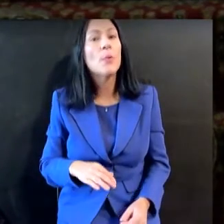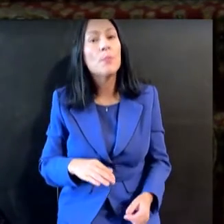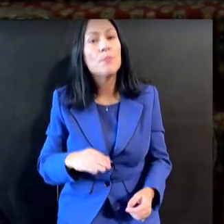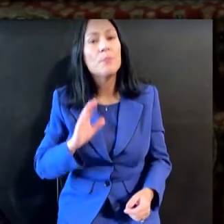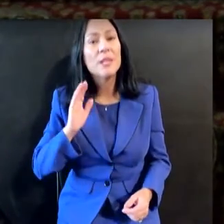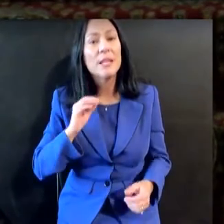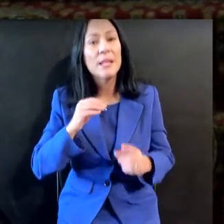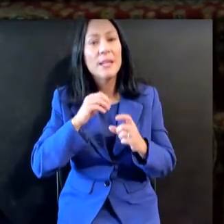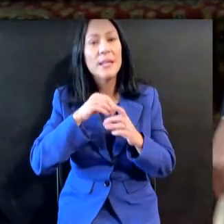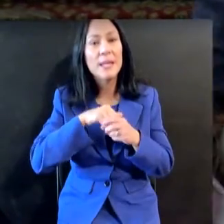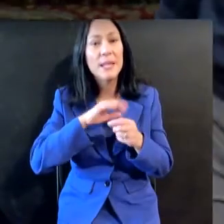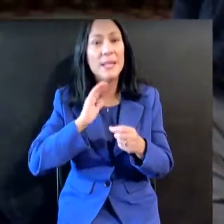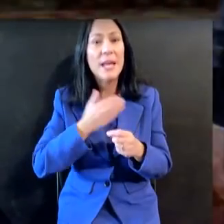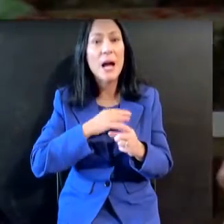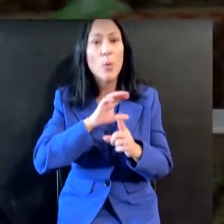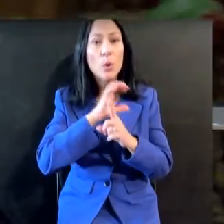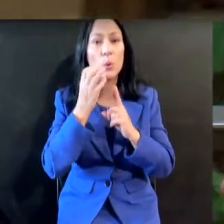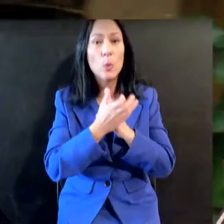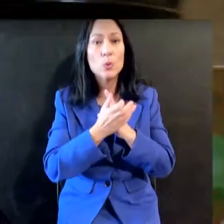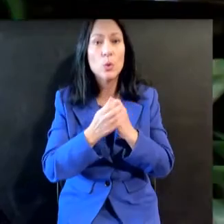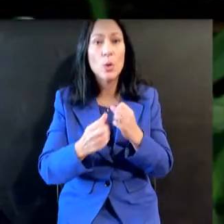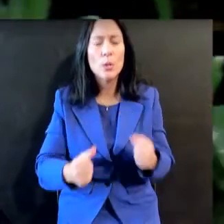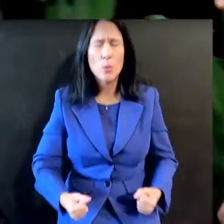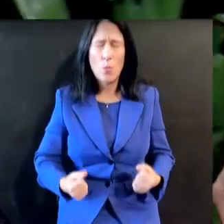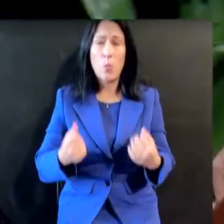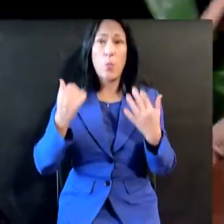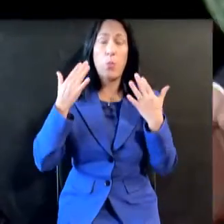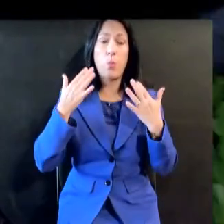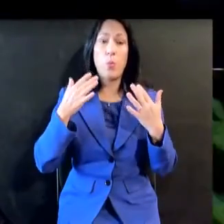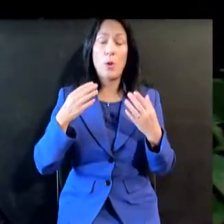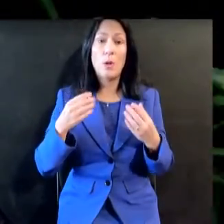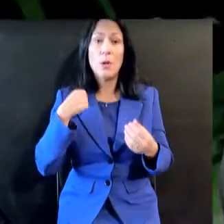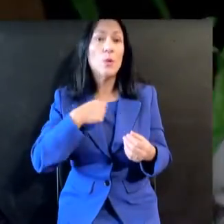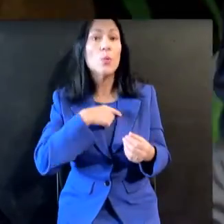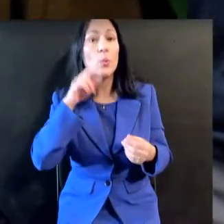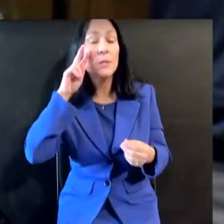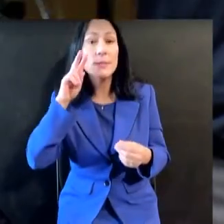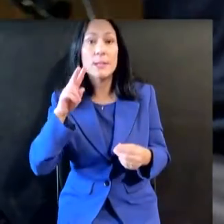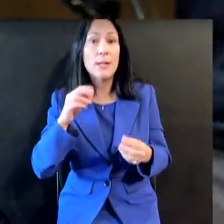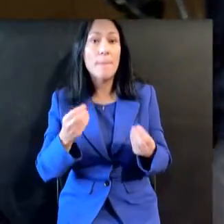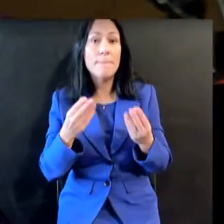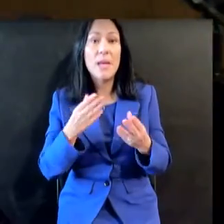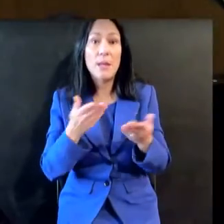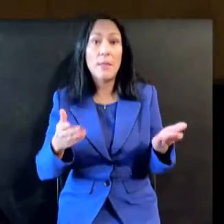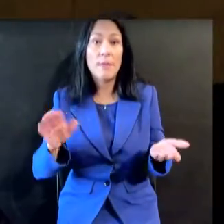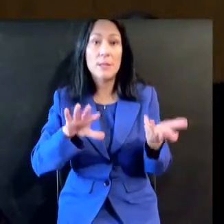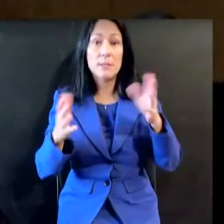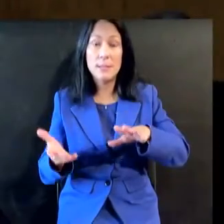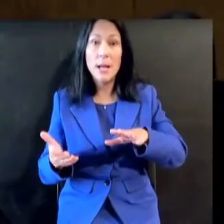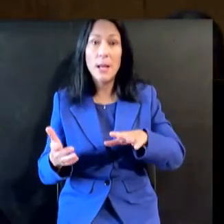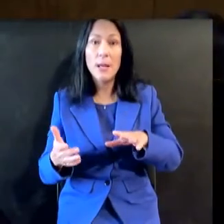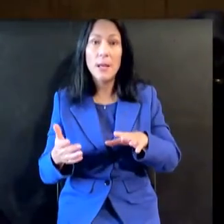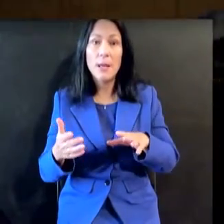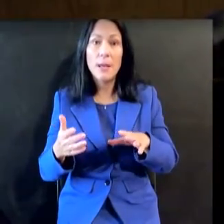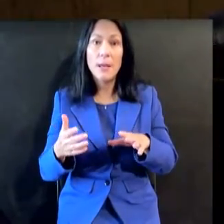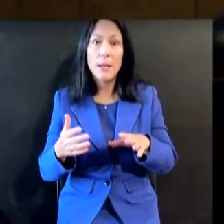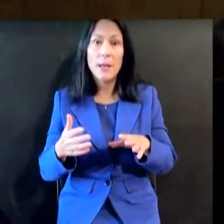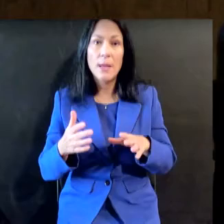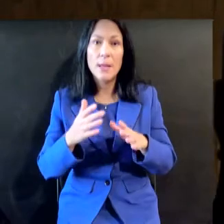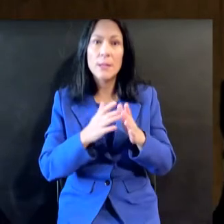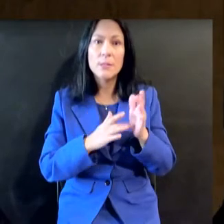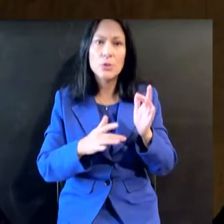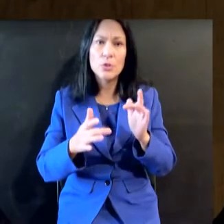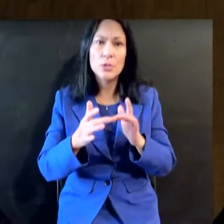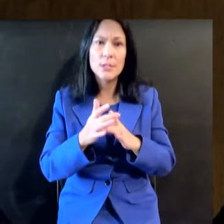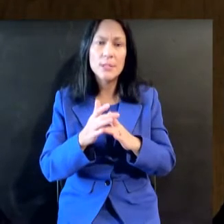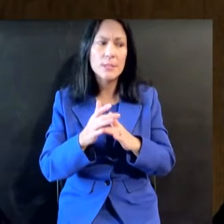culture because they're seeing a lot of things die that necessarily aren't in alignment with what Jesus said we're supposed to expect as